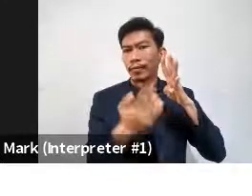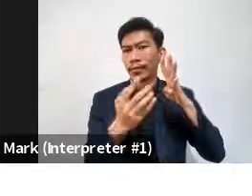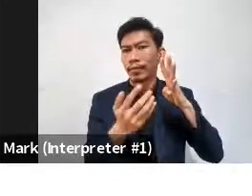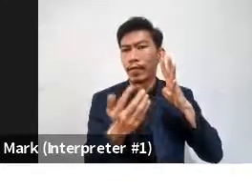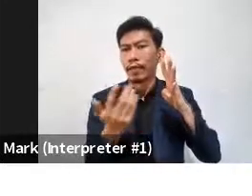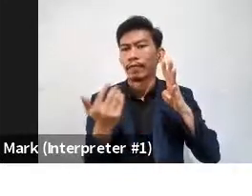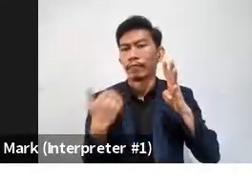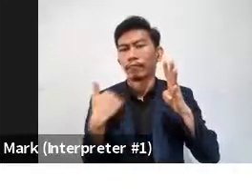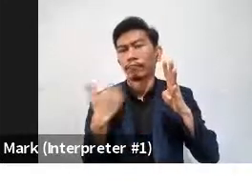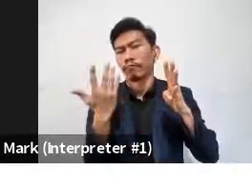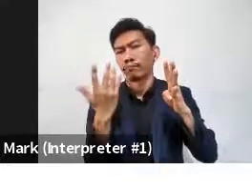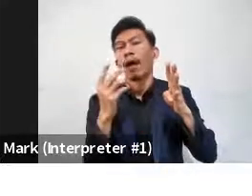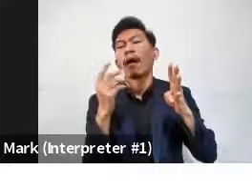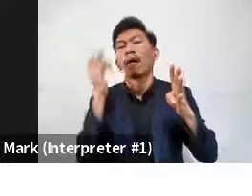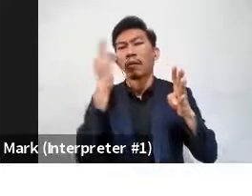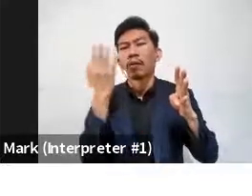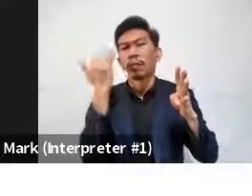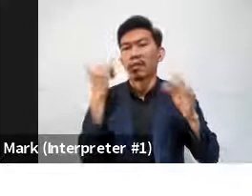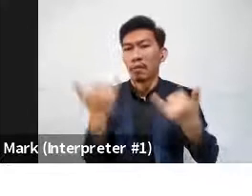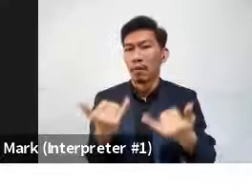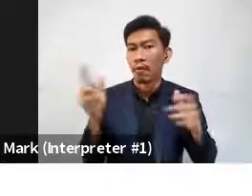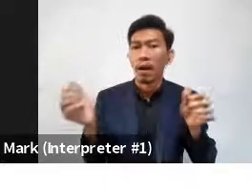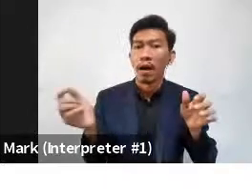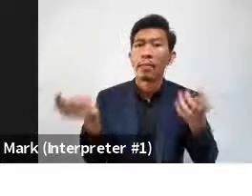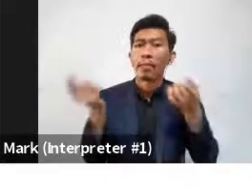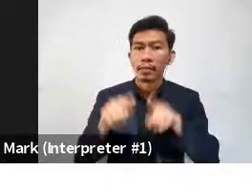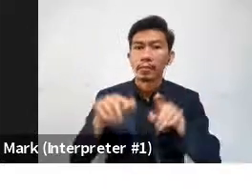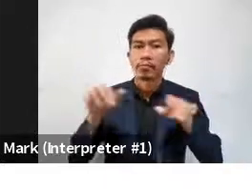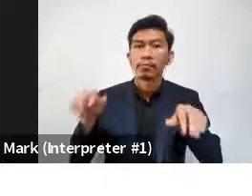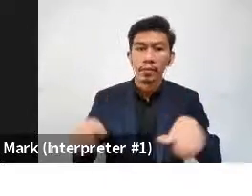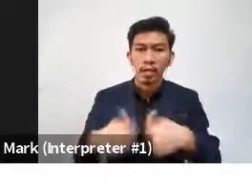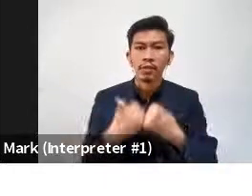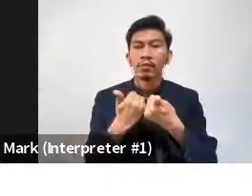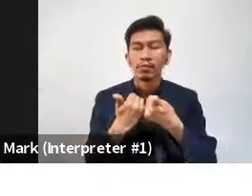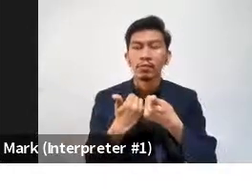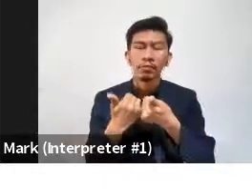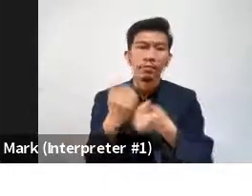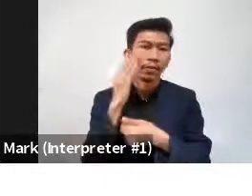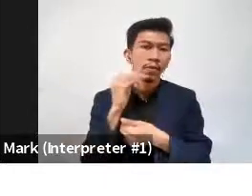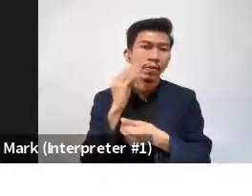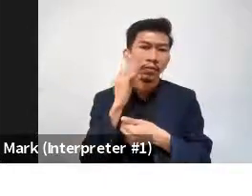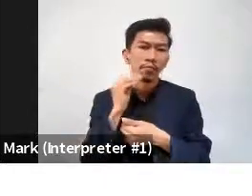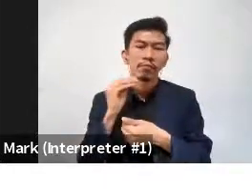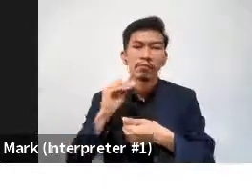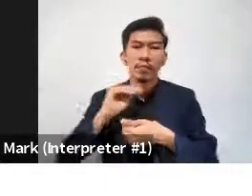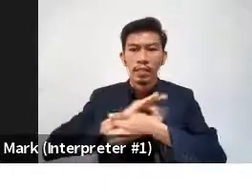snapshots of why we're having challenges in facing the pandemic.